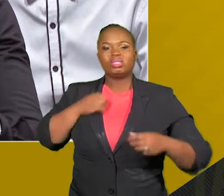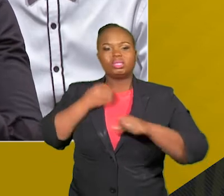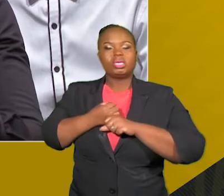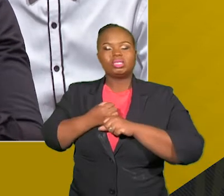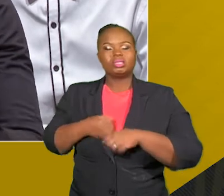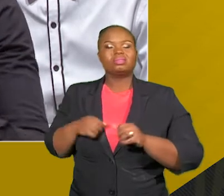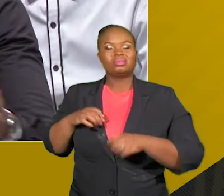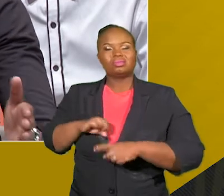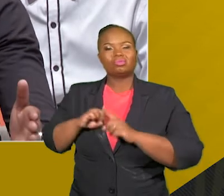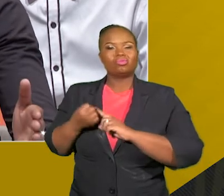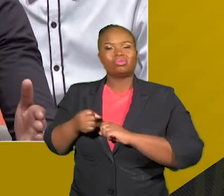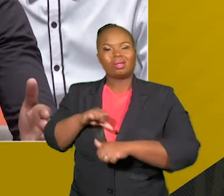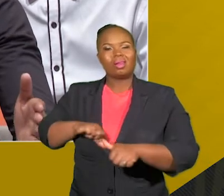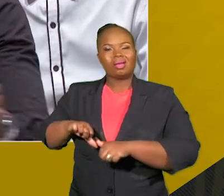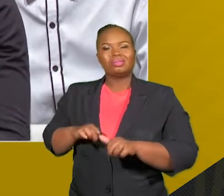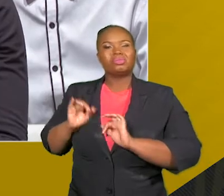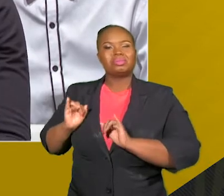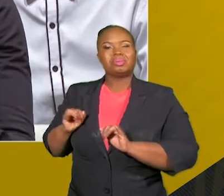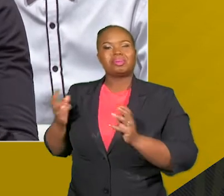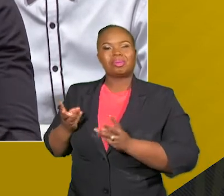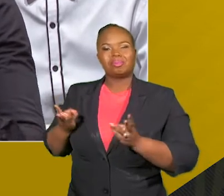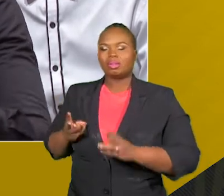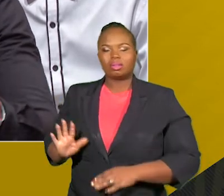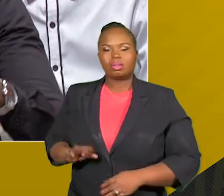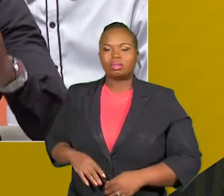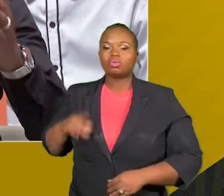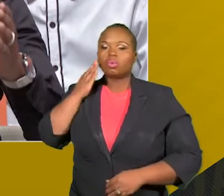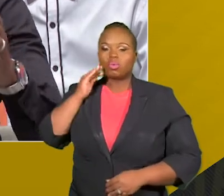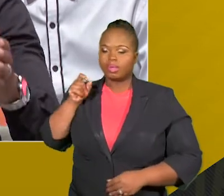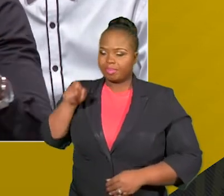toxic socialization. So during that process of socialization,